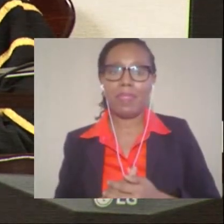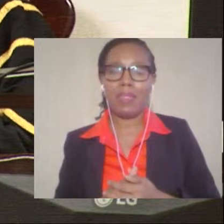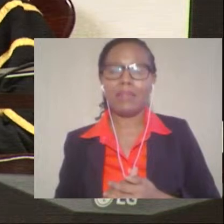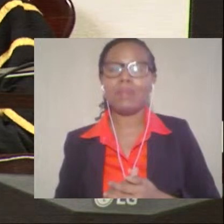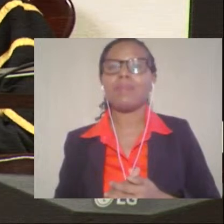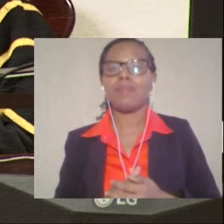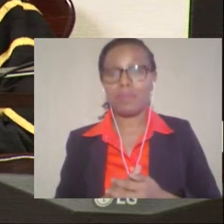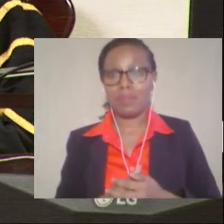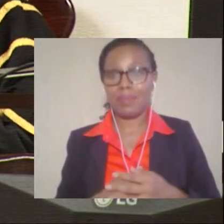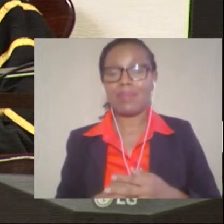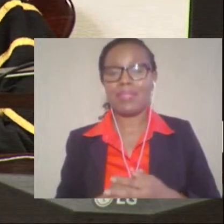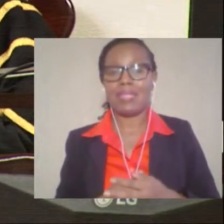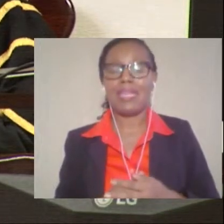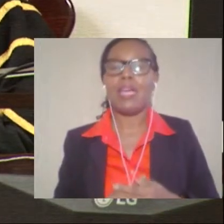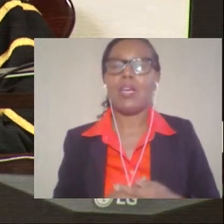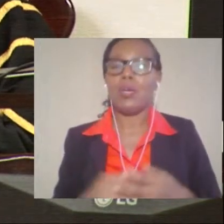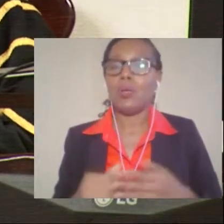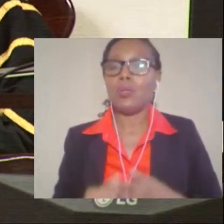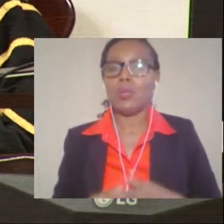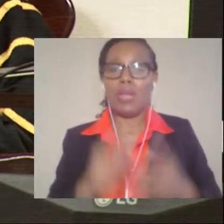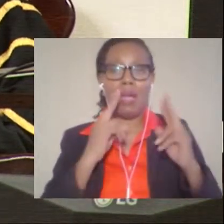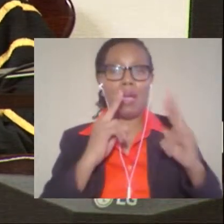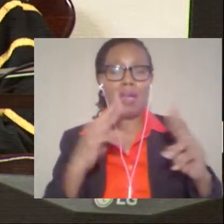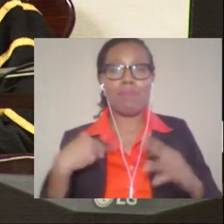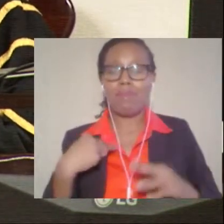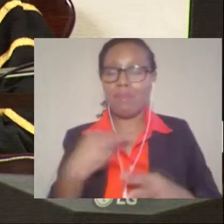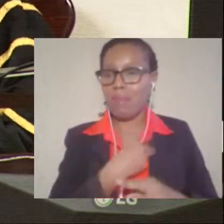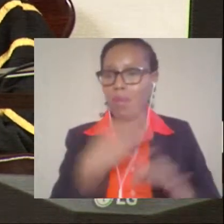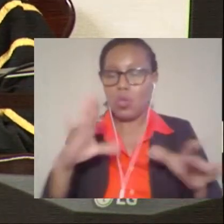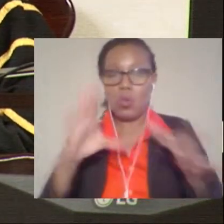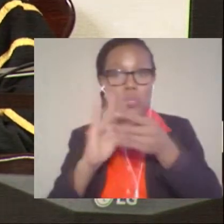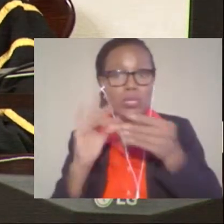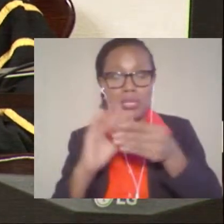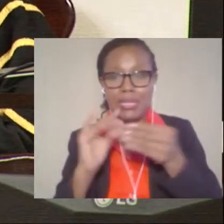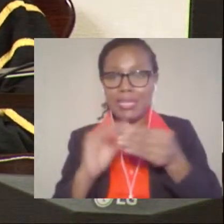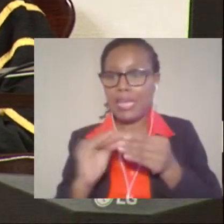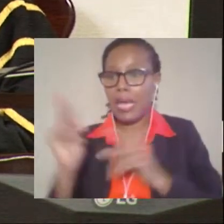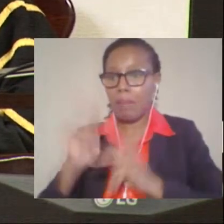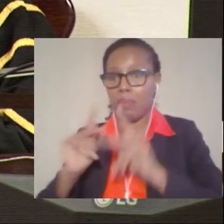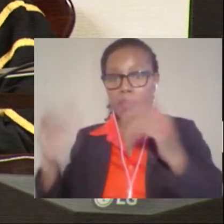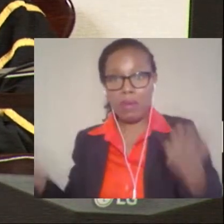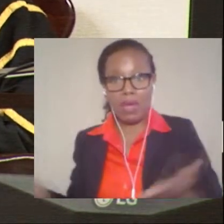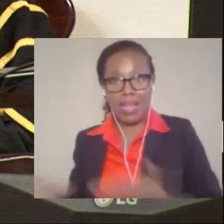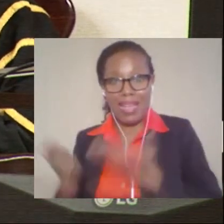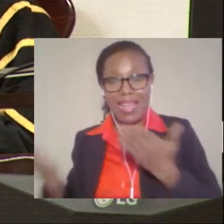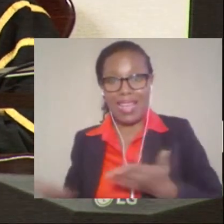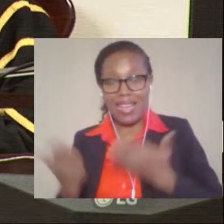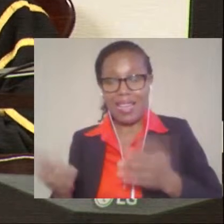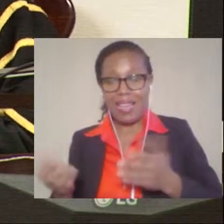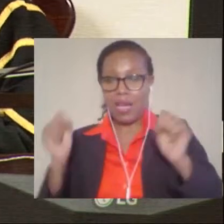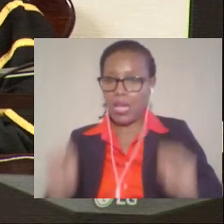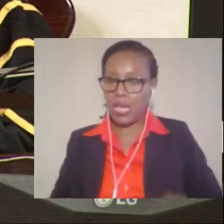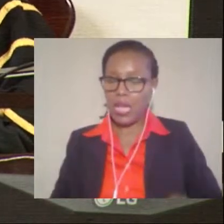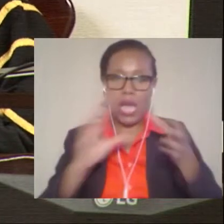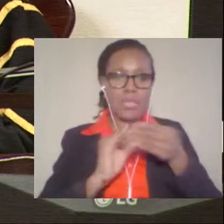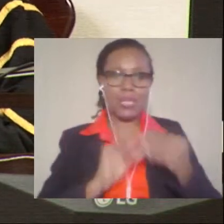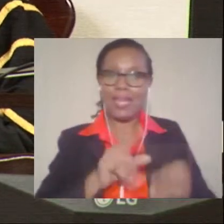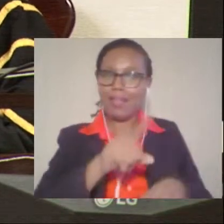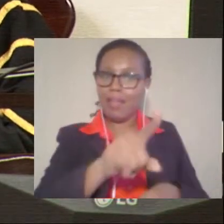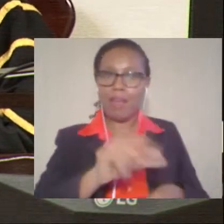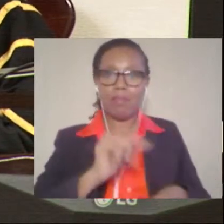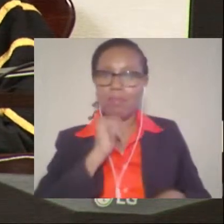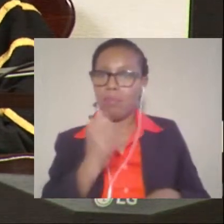or quotes and or misquotes as that are uttered by the honorable leader of the opposition. You'll be given that, you